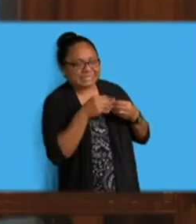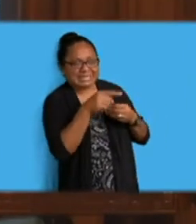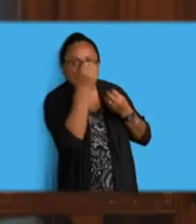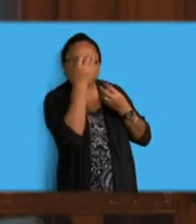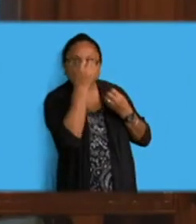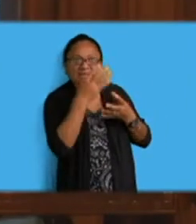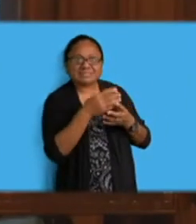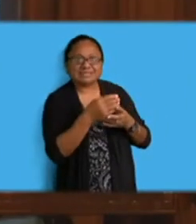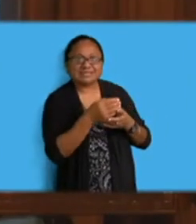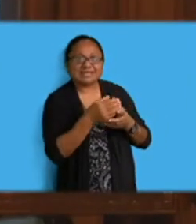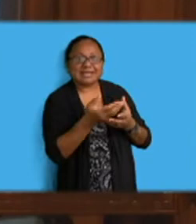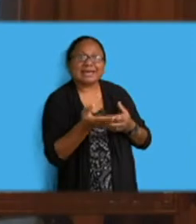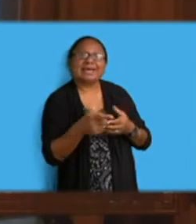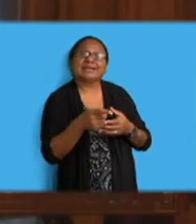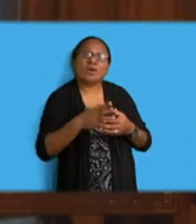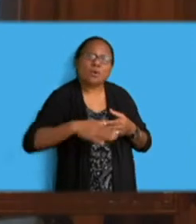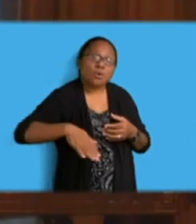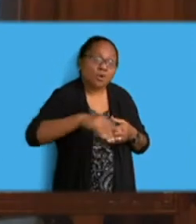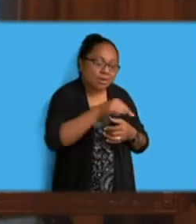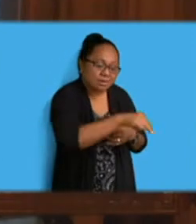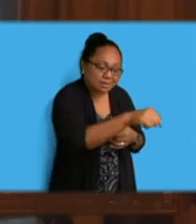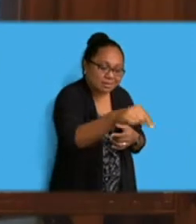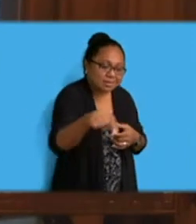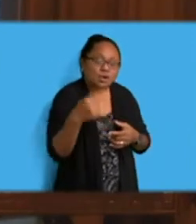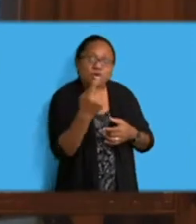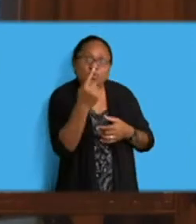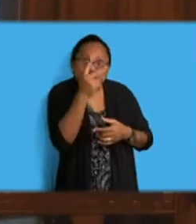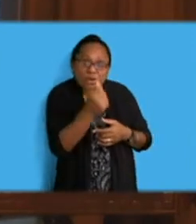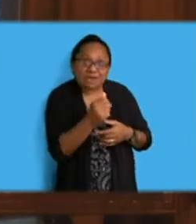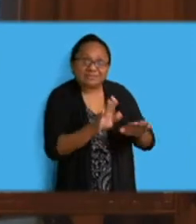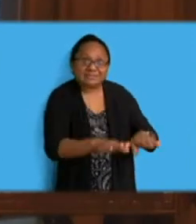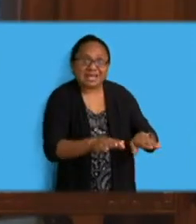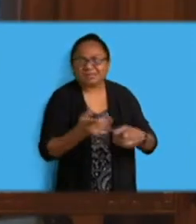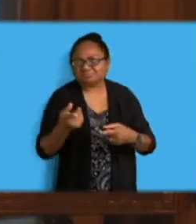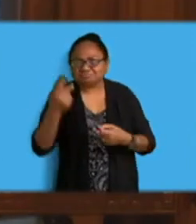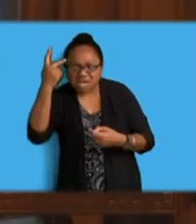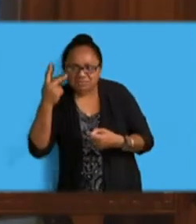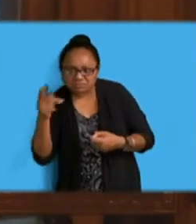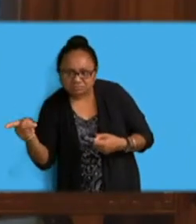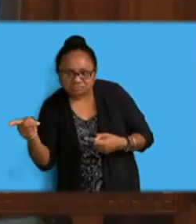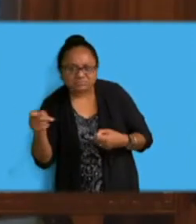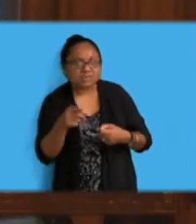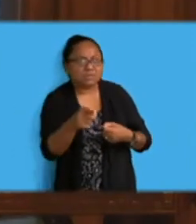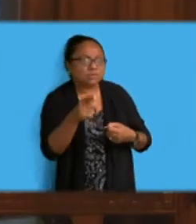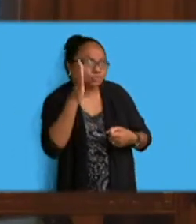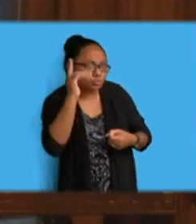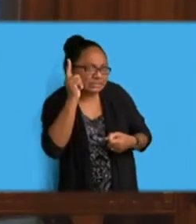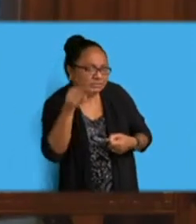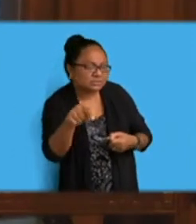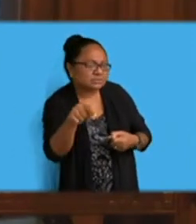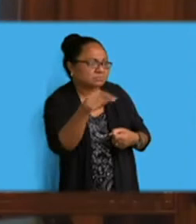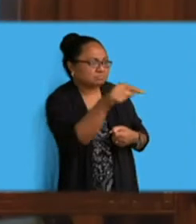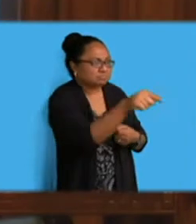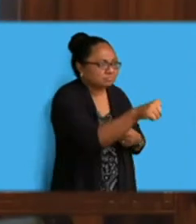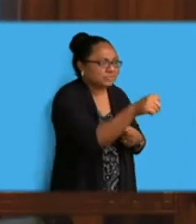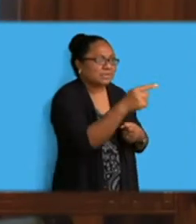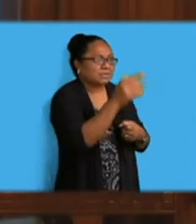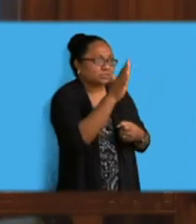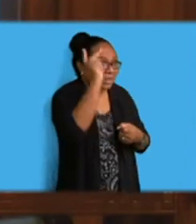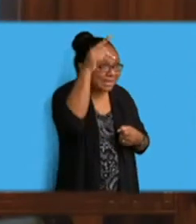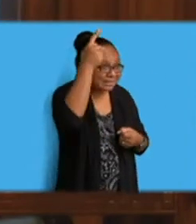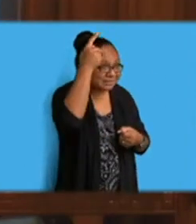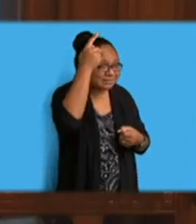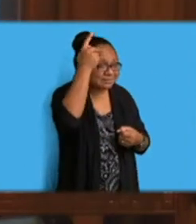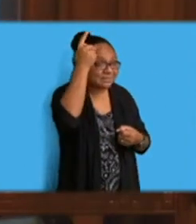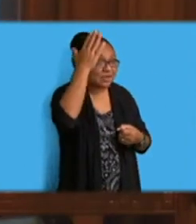all parties that deal with the child, whether it's parents, whether it's school teachers, or whether it's a school head,